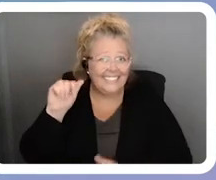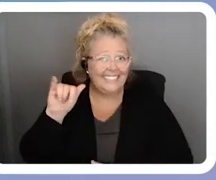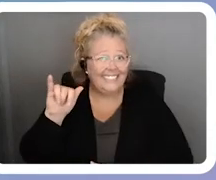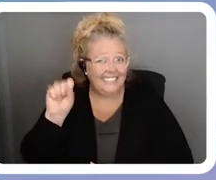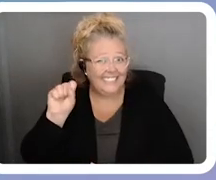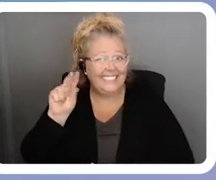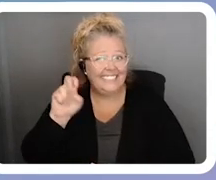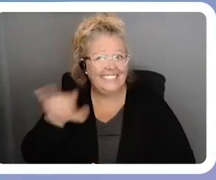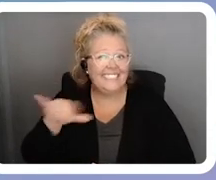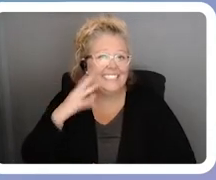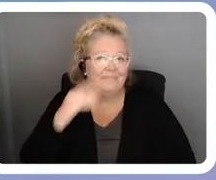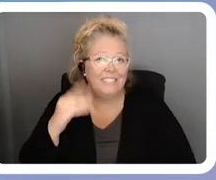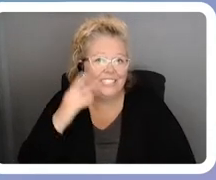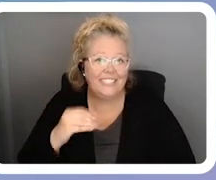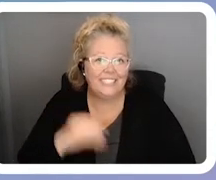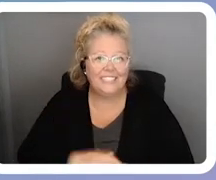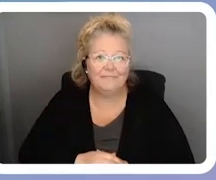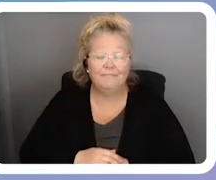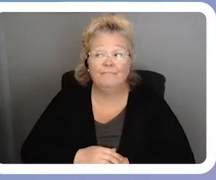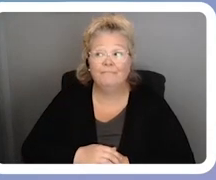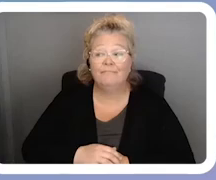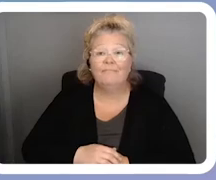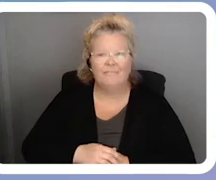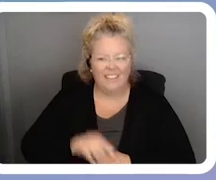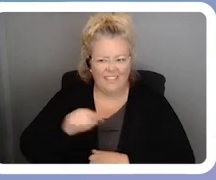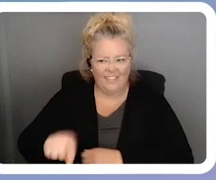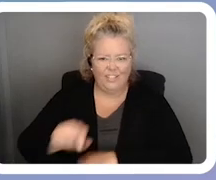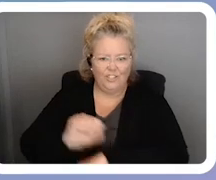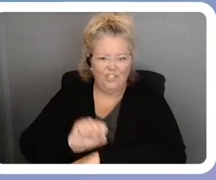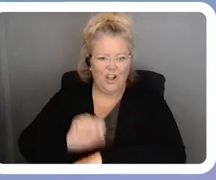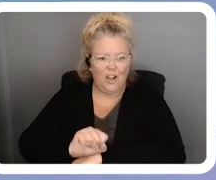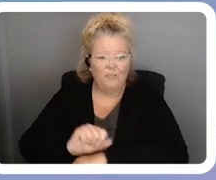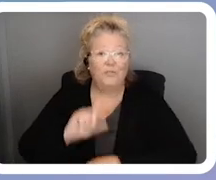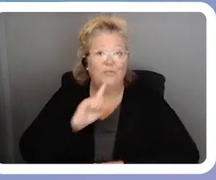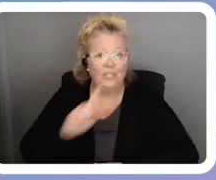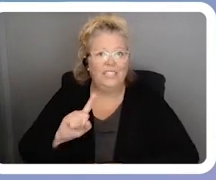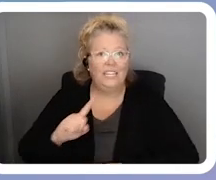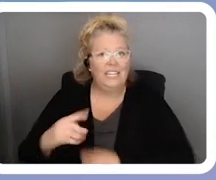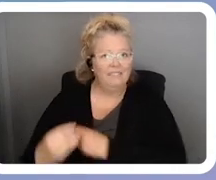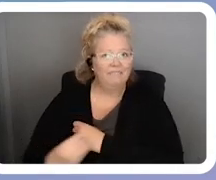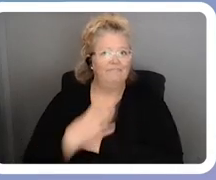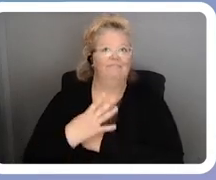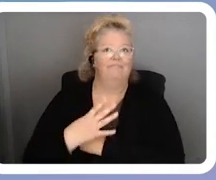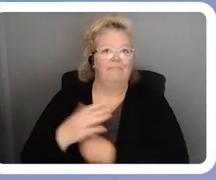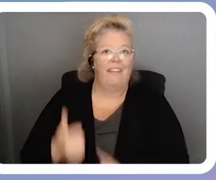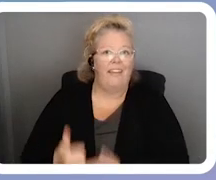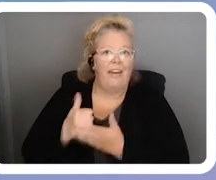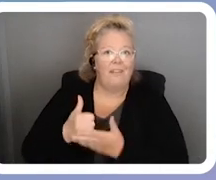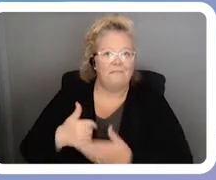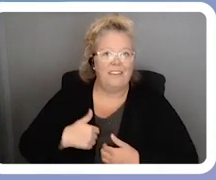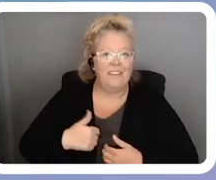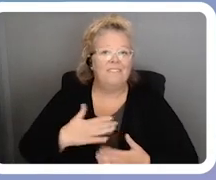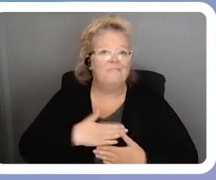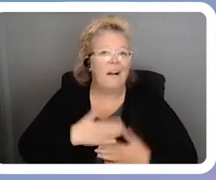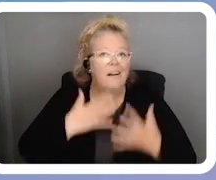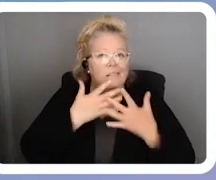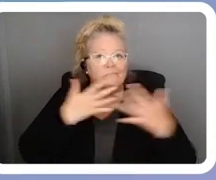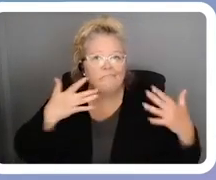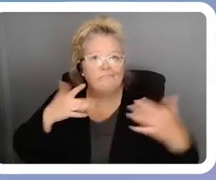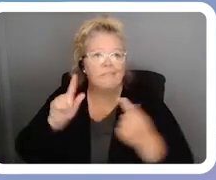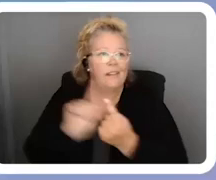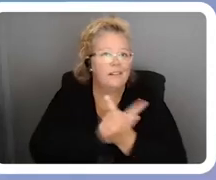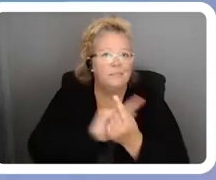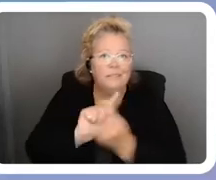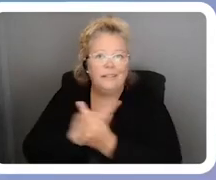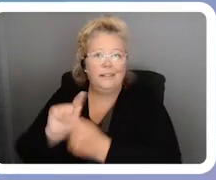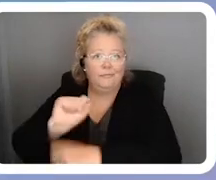experience and how it has impacted me in my hospitality career